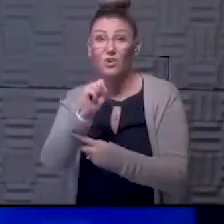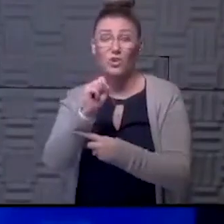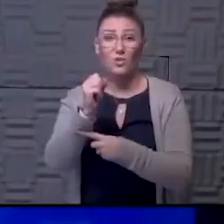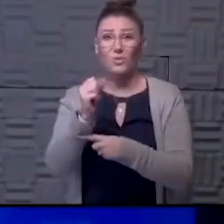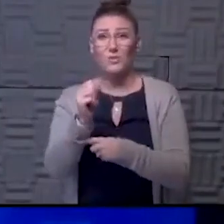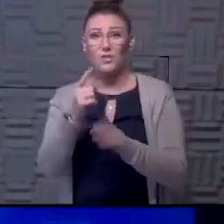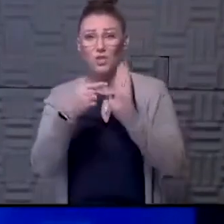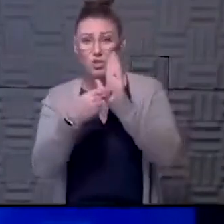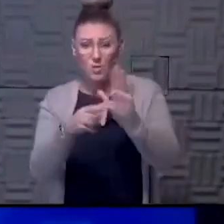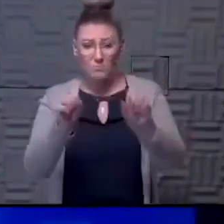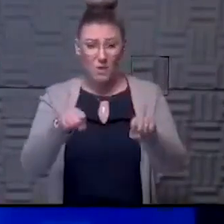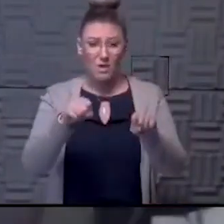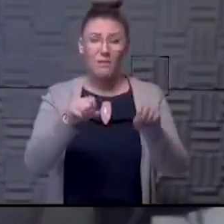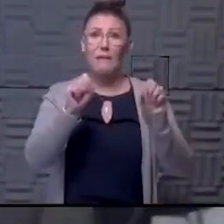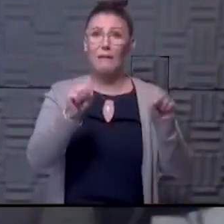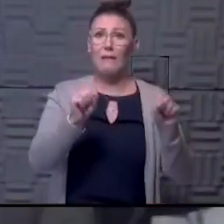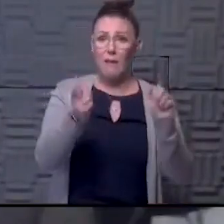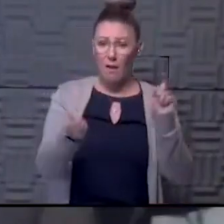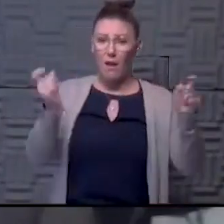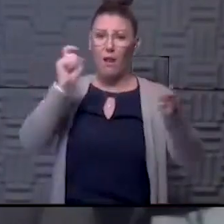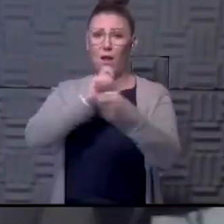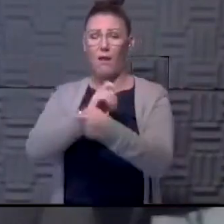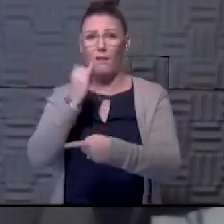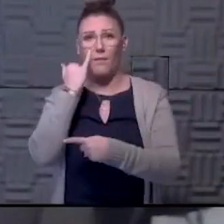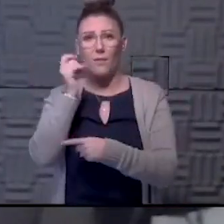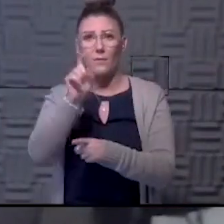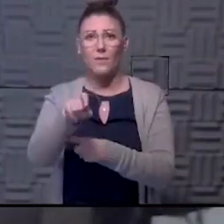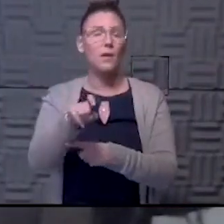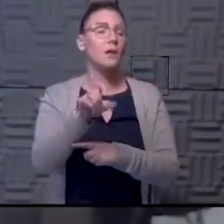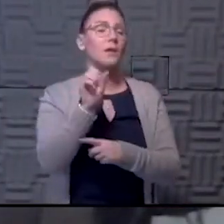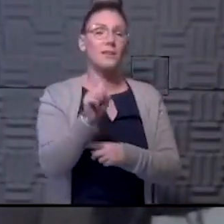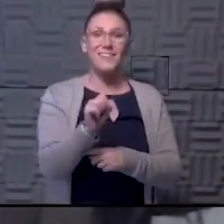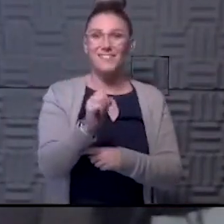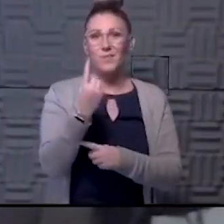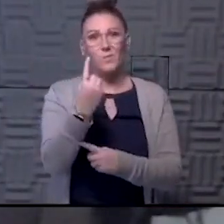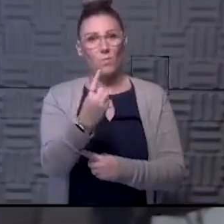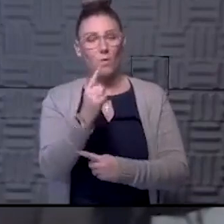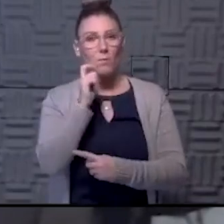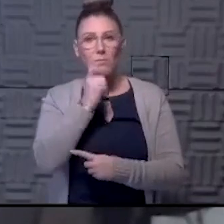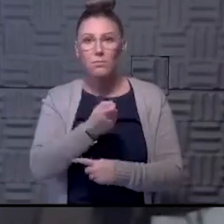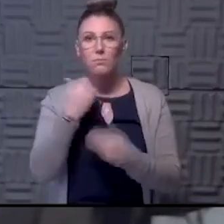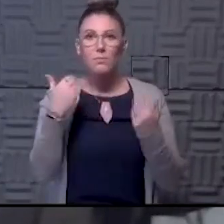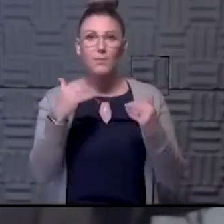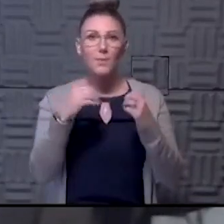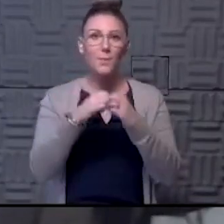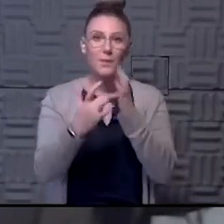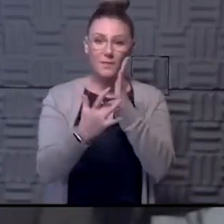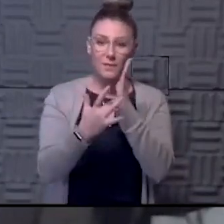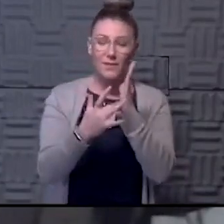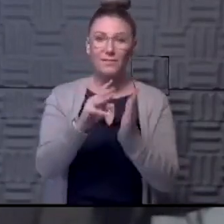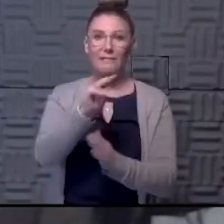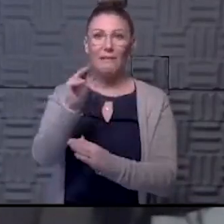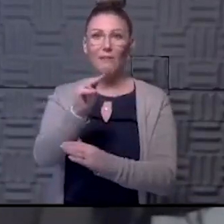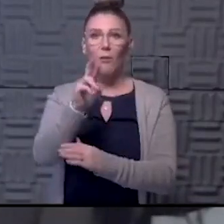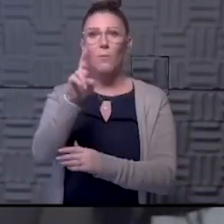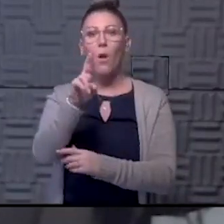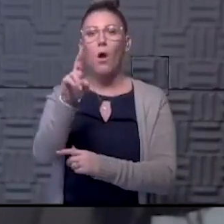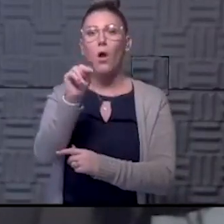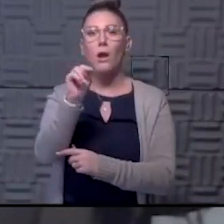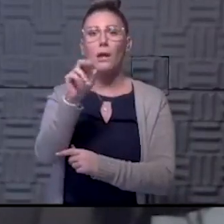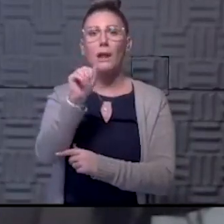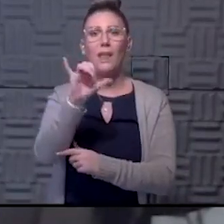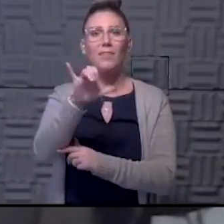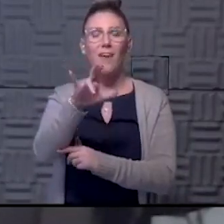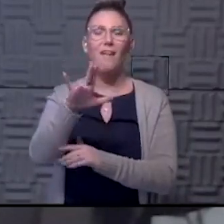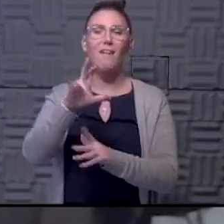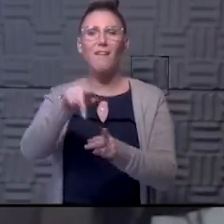if we need to. Dr. Barr? That's, I think, one really neat thing about this technology, these mRNA vaccines, is that sort of